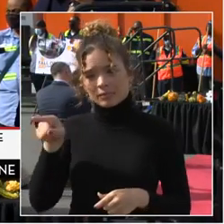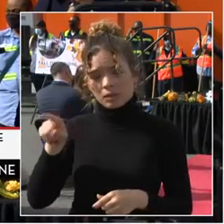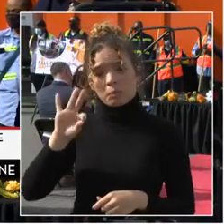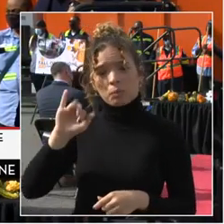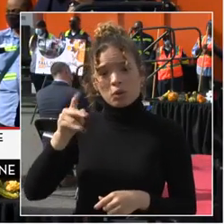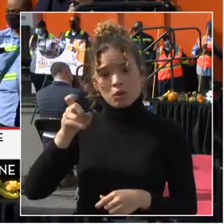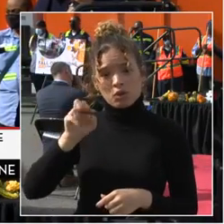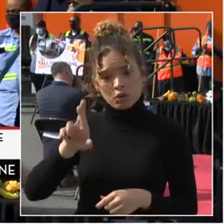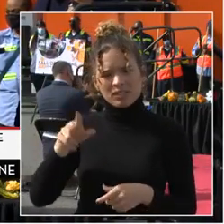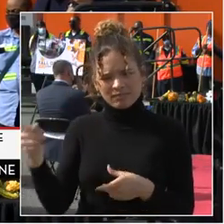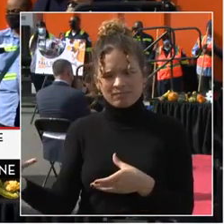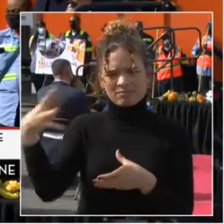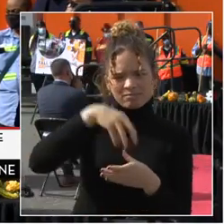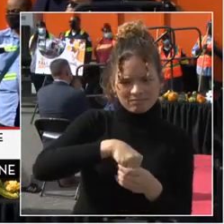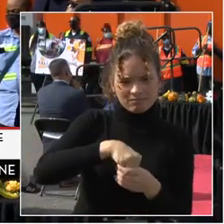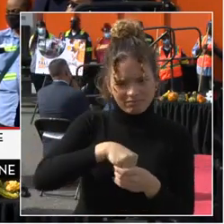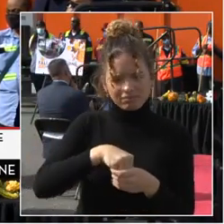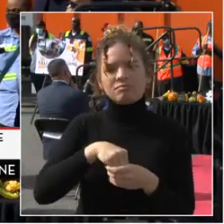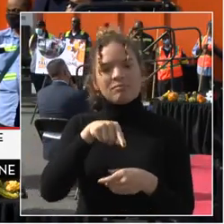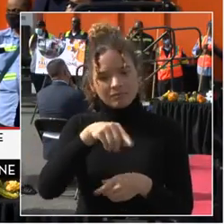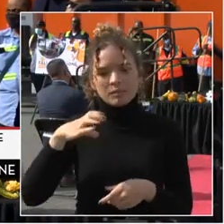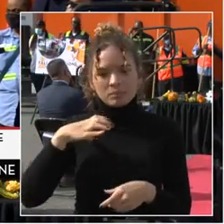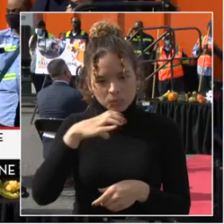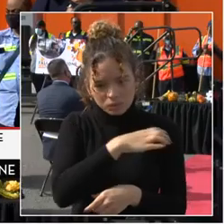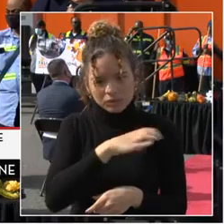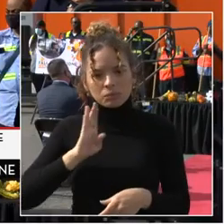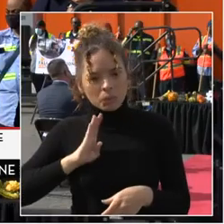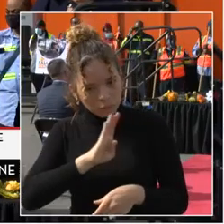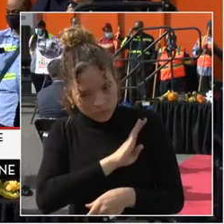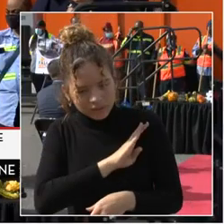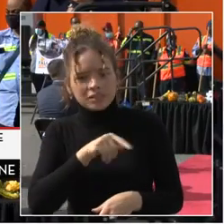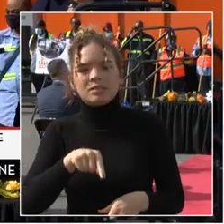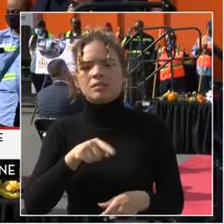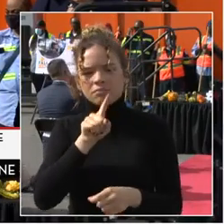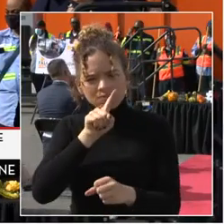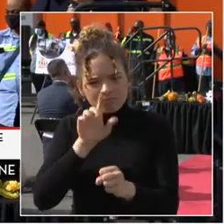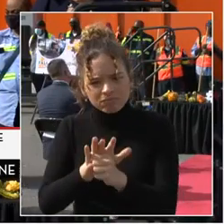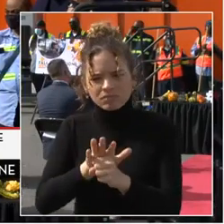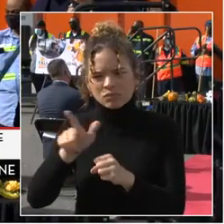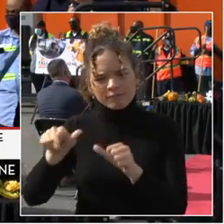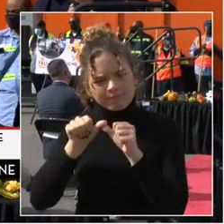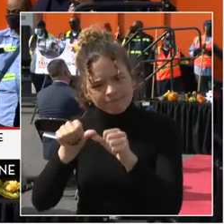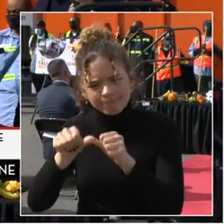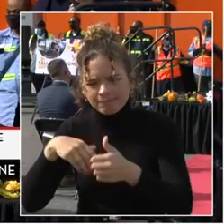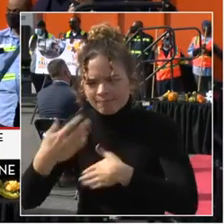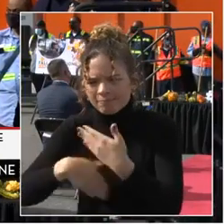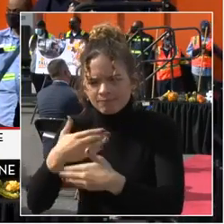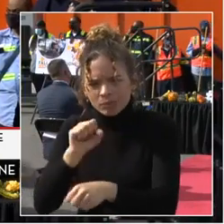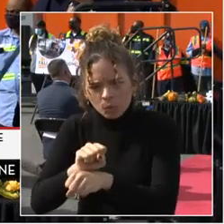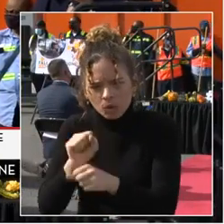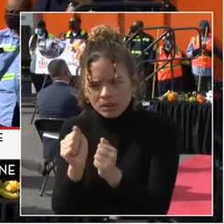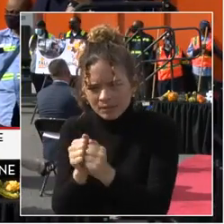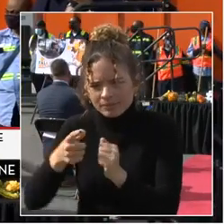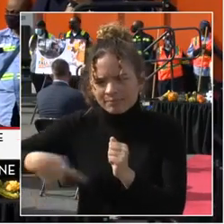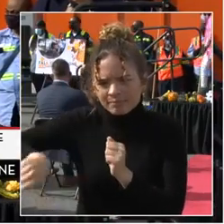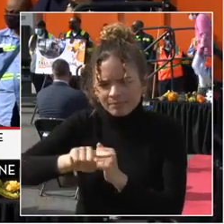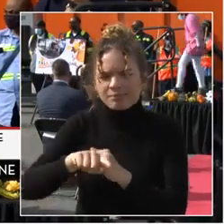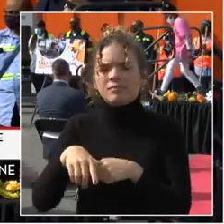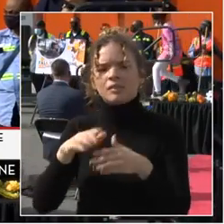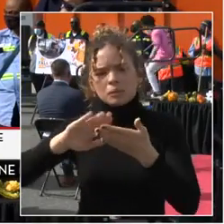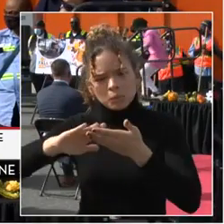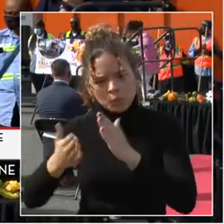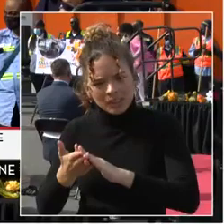Friendship's reopening, and she continues ensuring that her community has what it needs to learn and